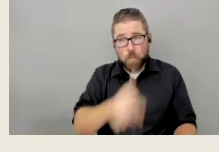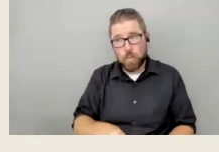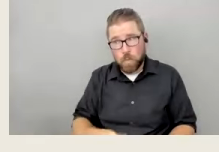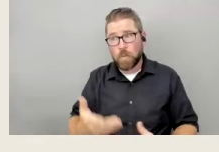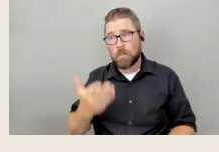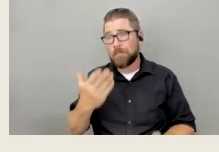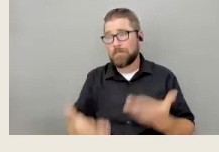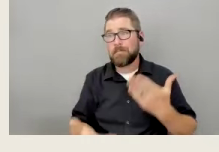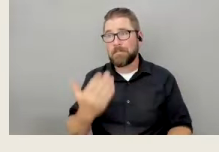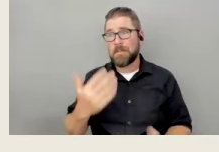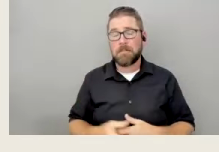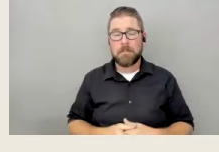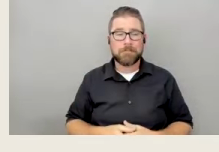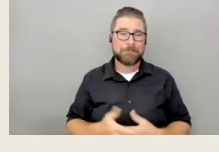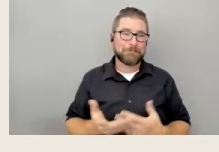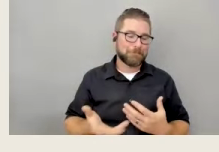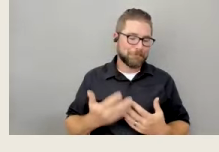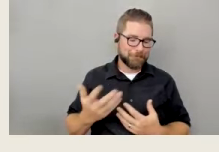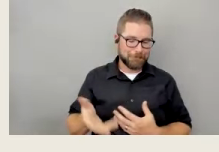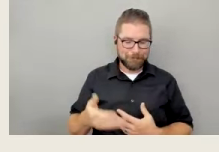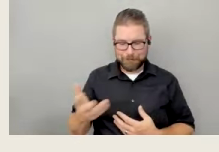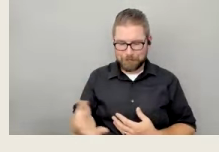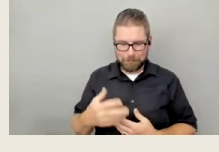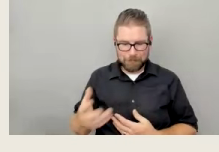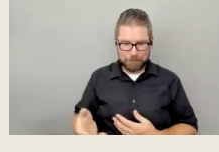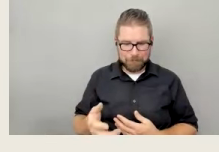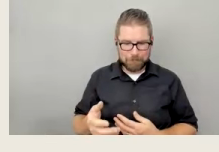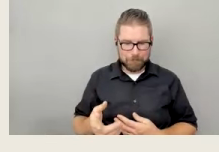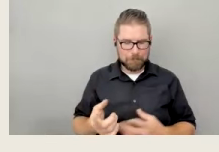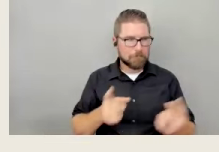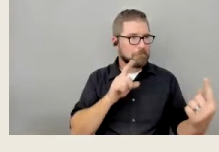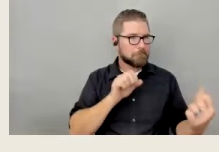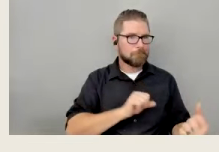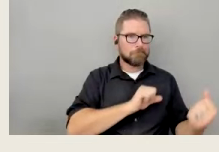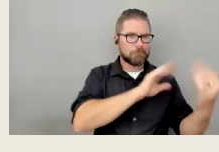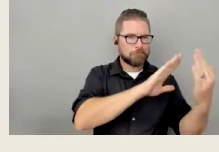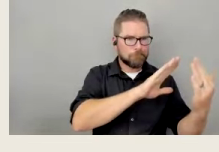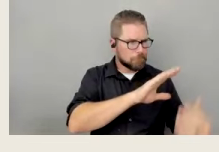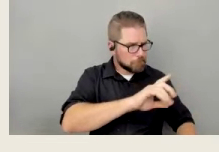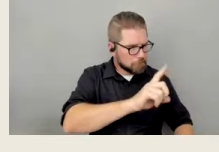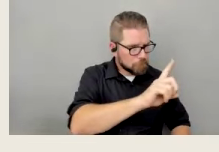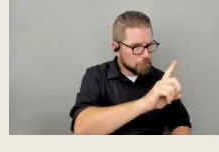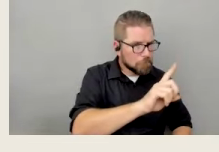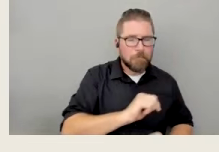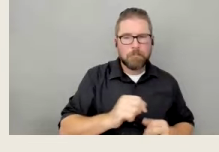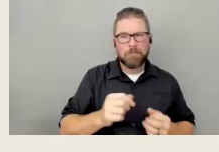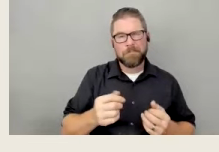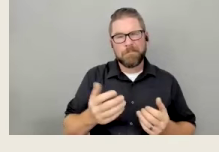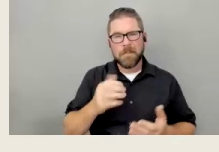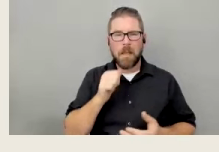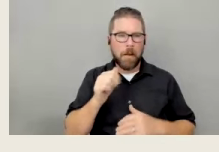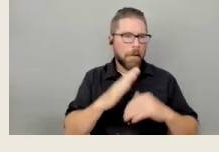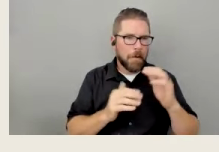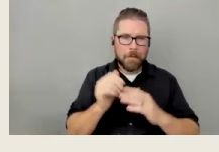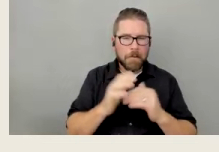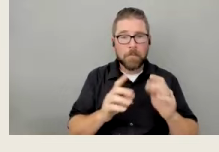be comfortable to kind of have those types of discussions with your colleagues. So just know that there